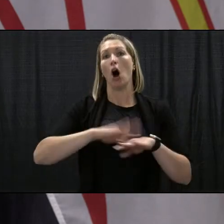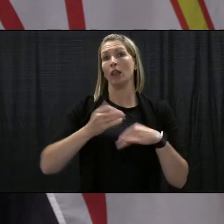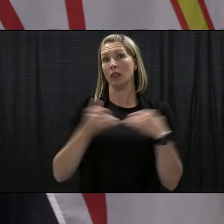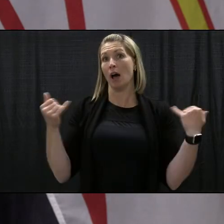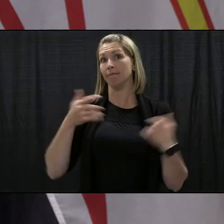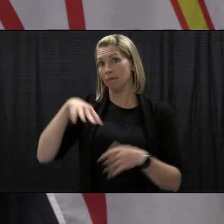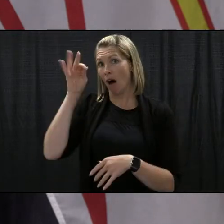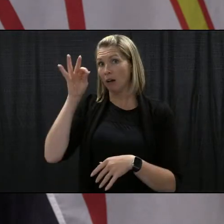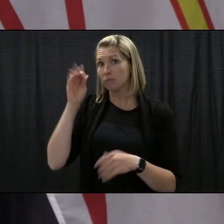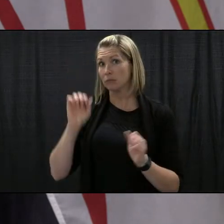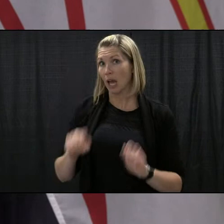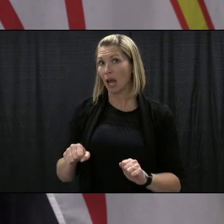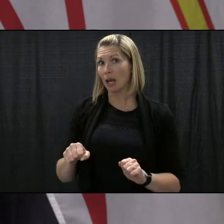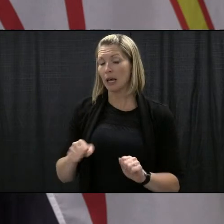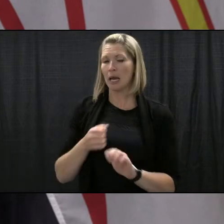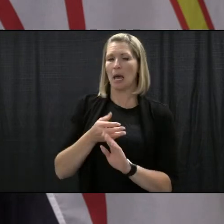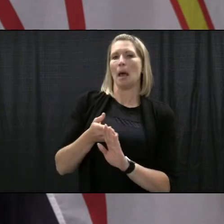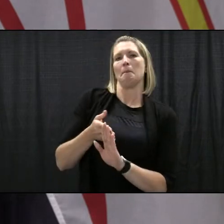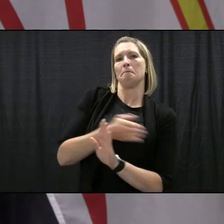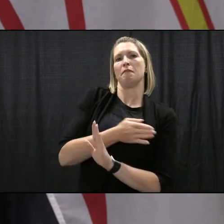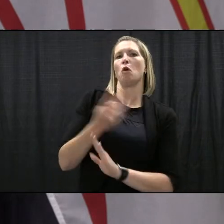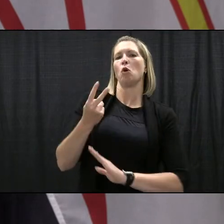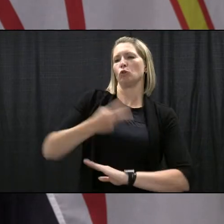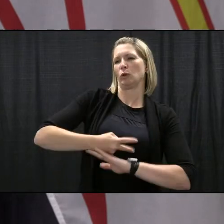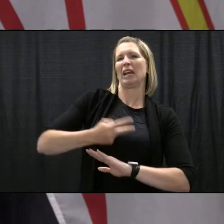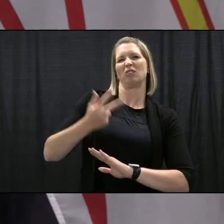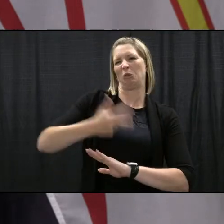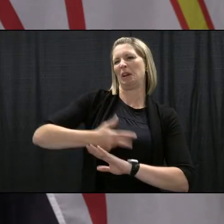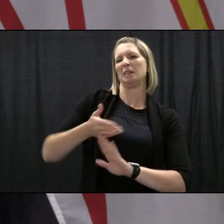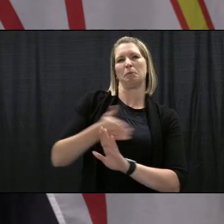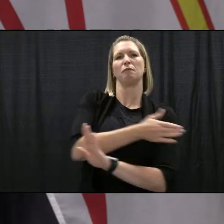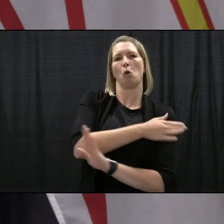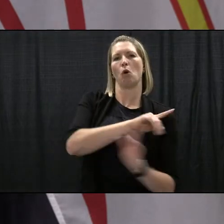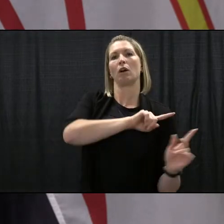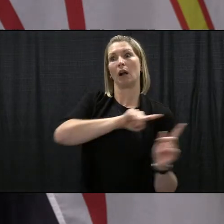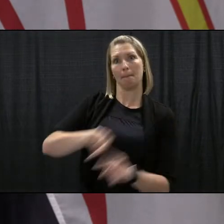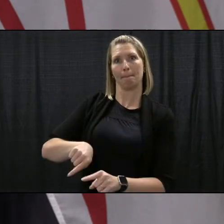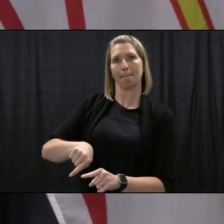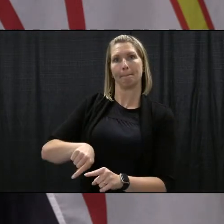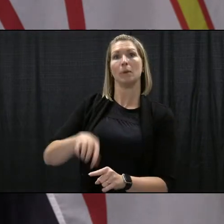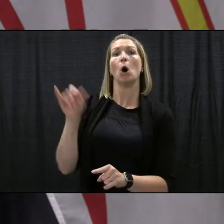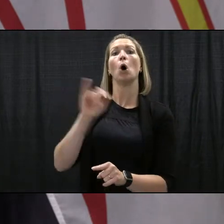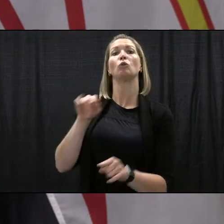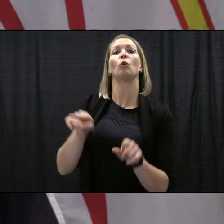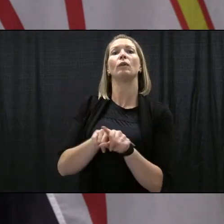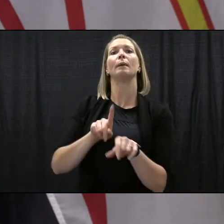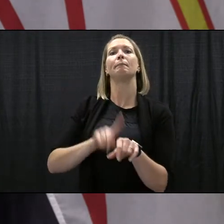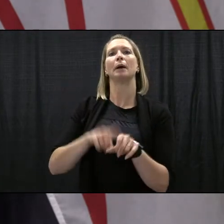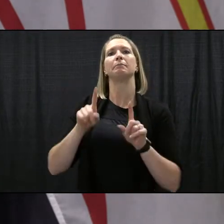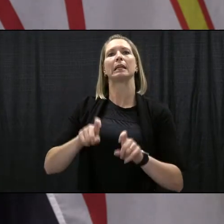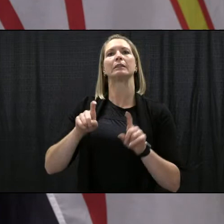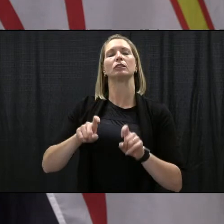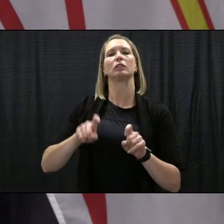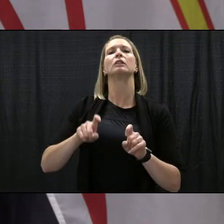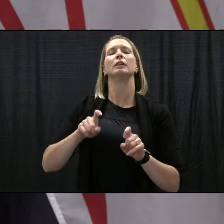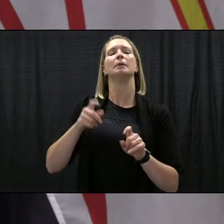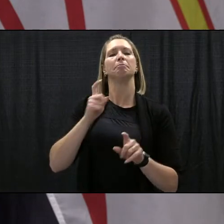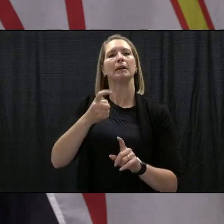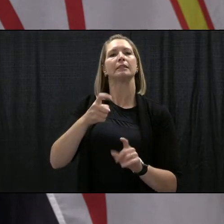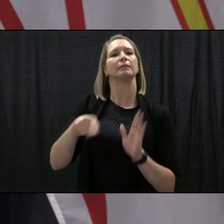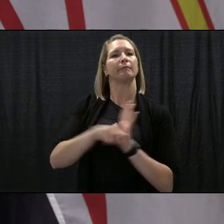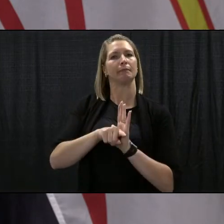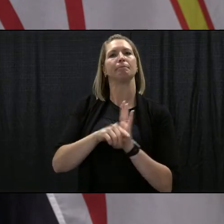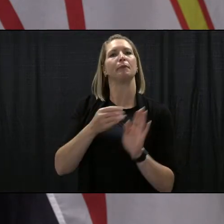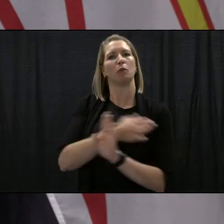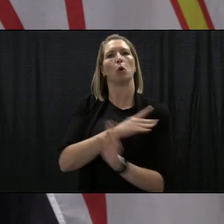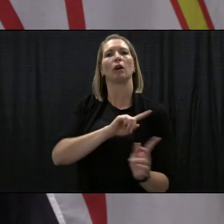hours of travel, as anyone partially vaccinated must upload their negative pre-arrival test results within this time frame. This new